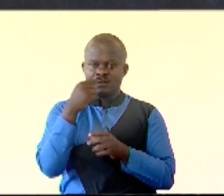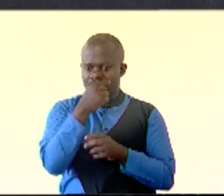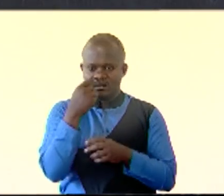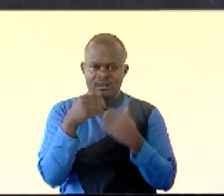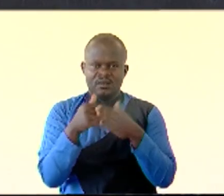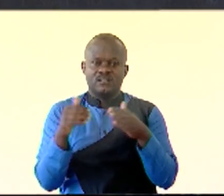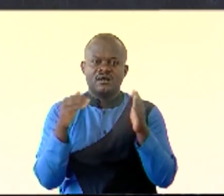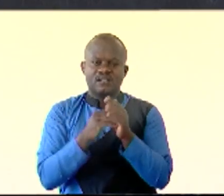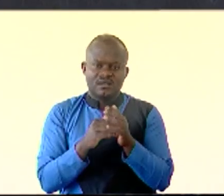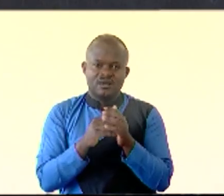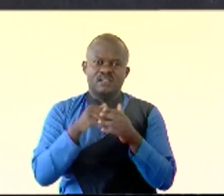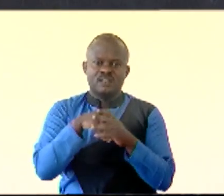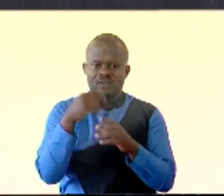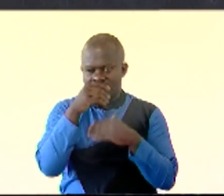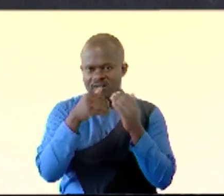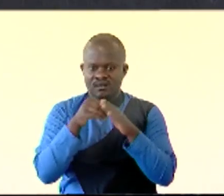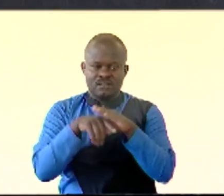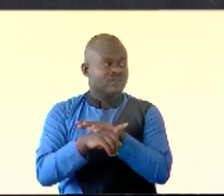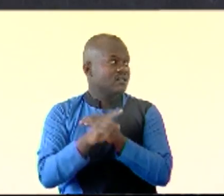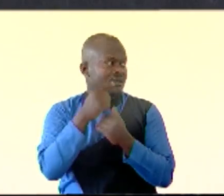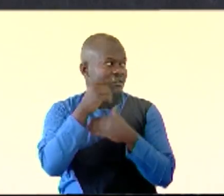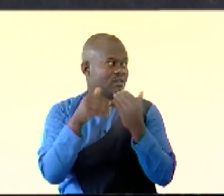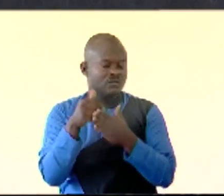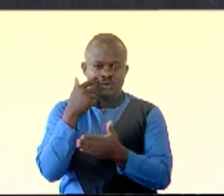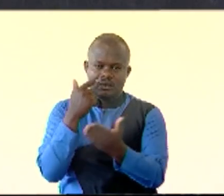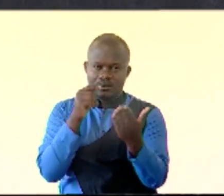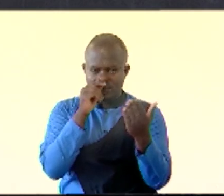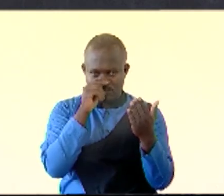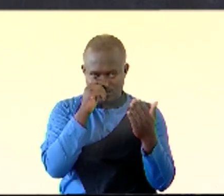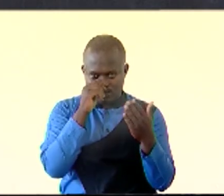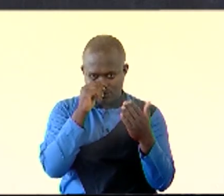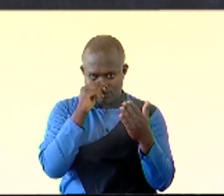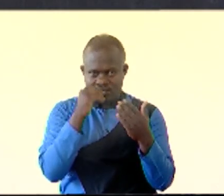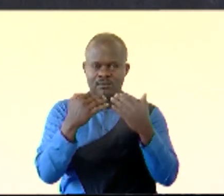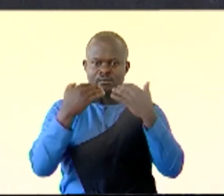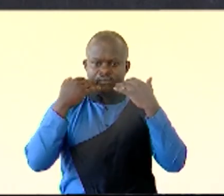And even not even the eye, entering into the respiratory system.